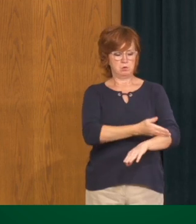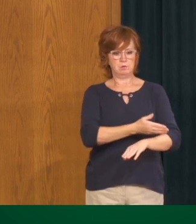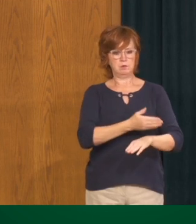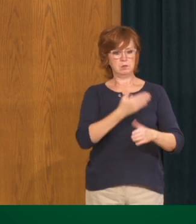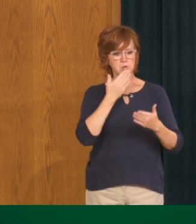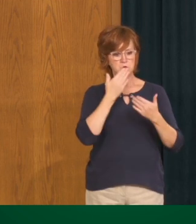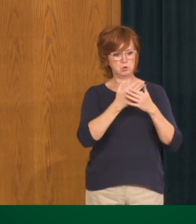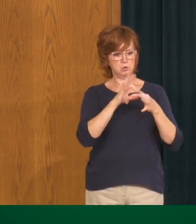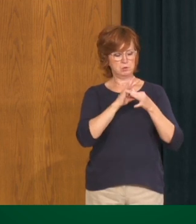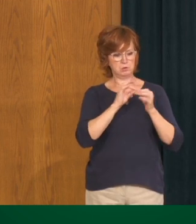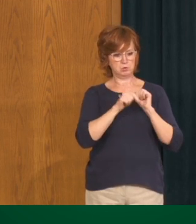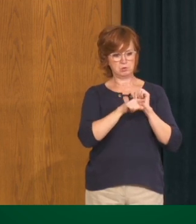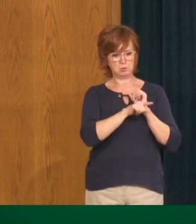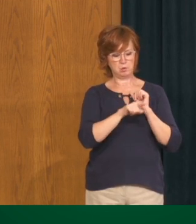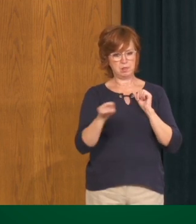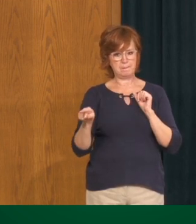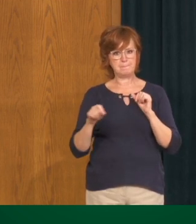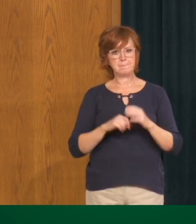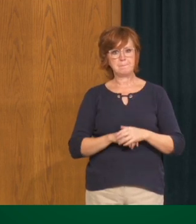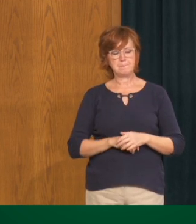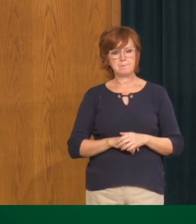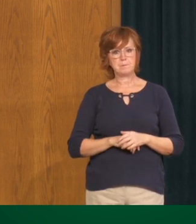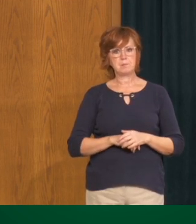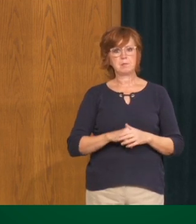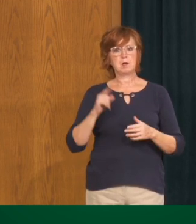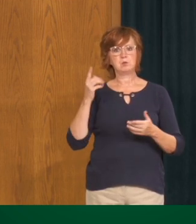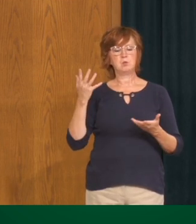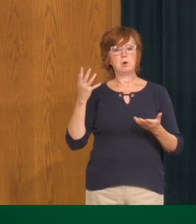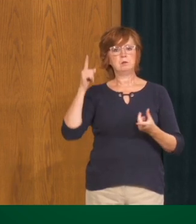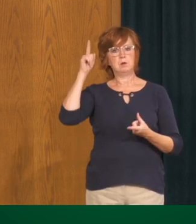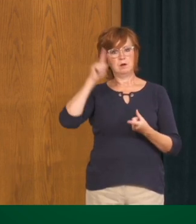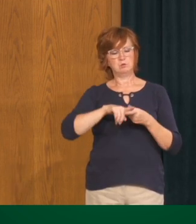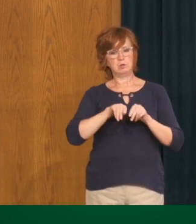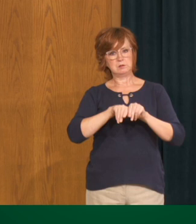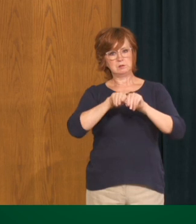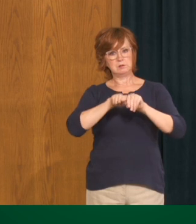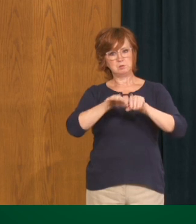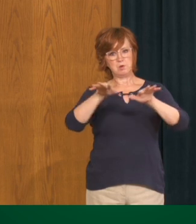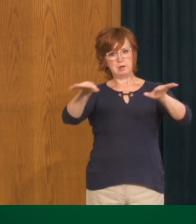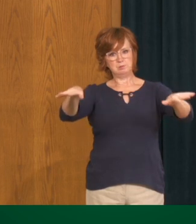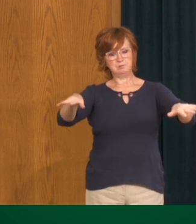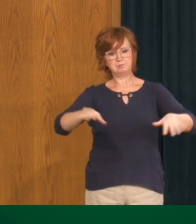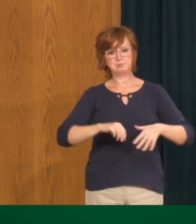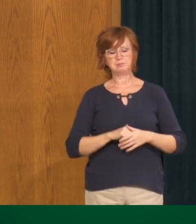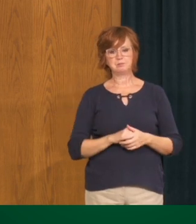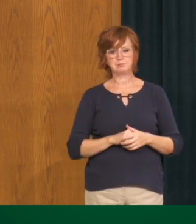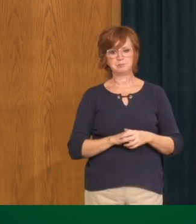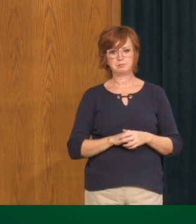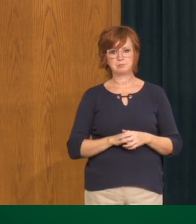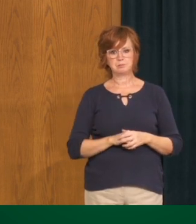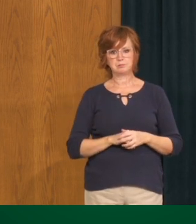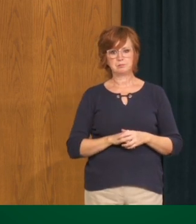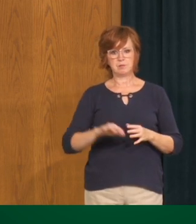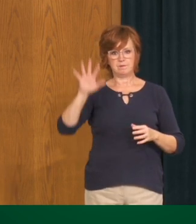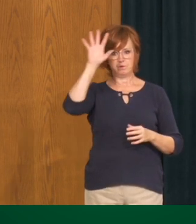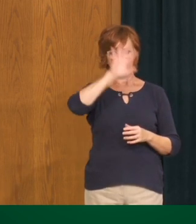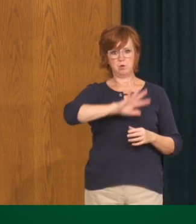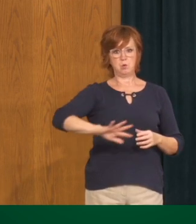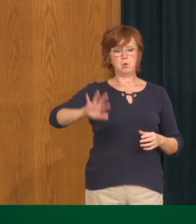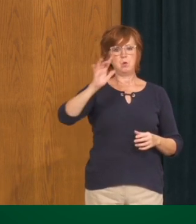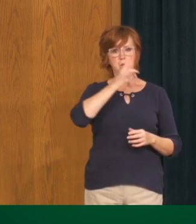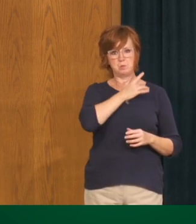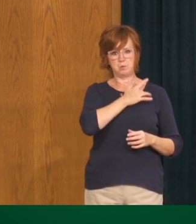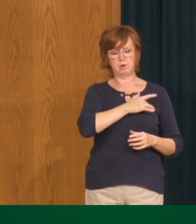but also inhibiting the spread of the disease across the province, not just within individual communities, because the disease doesn't